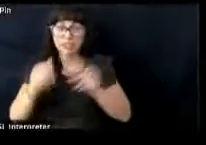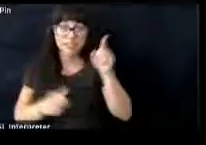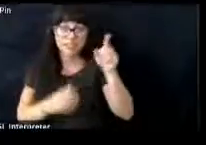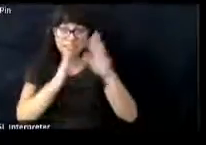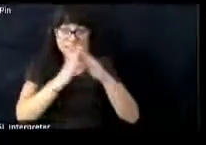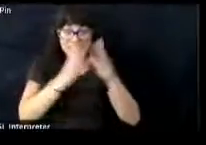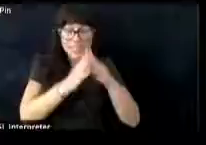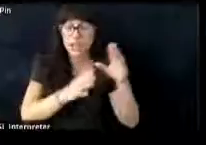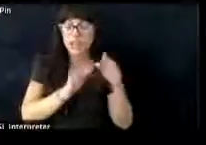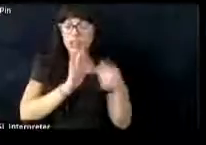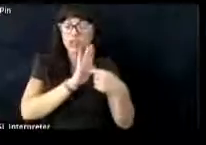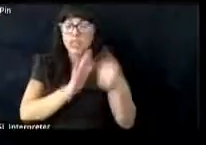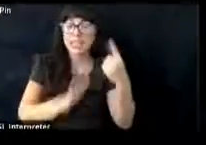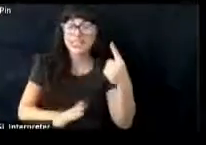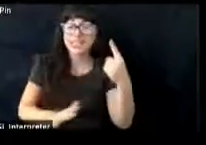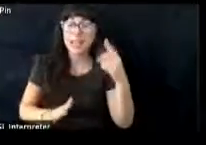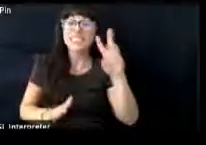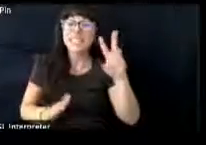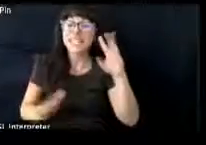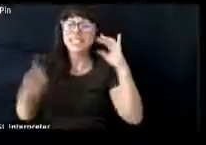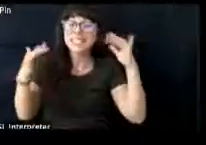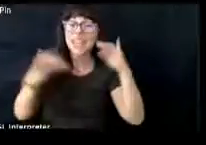features 6 sound stages totaling over